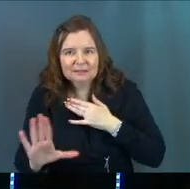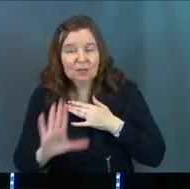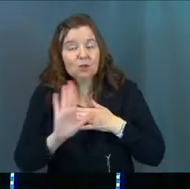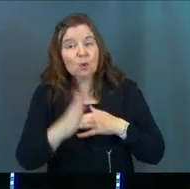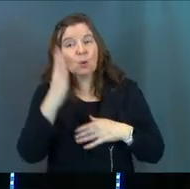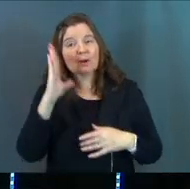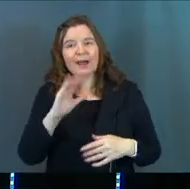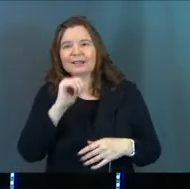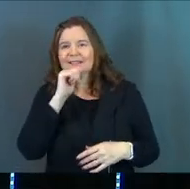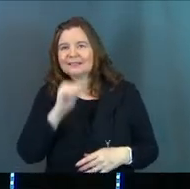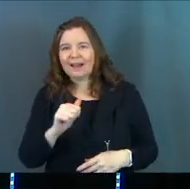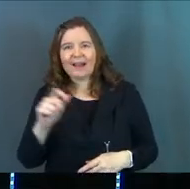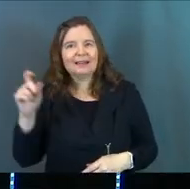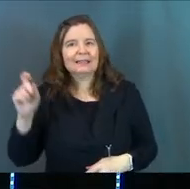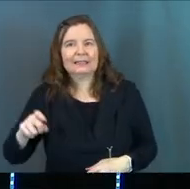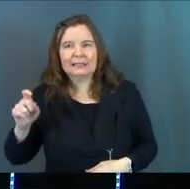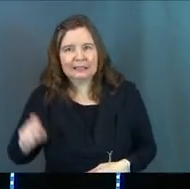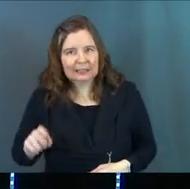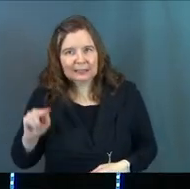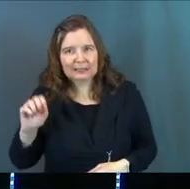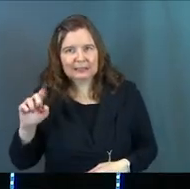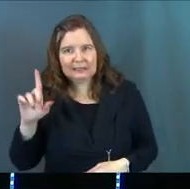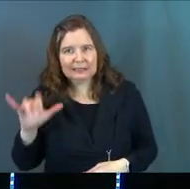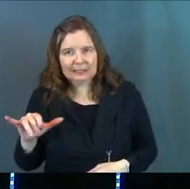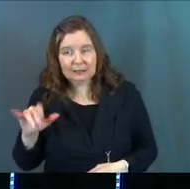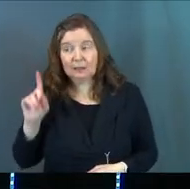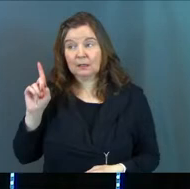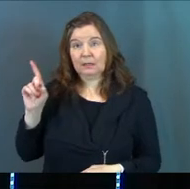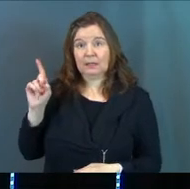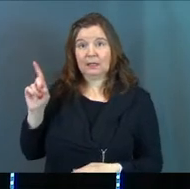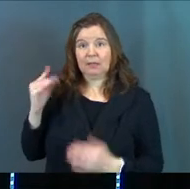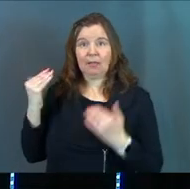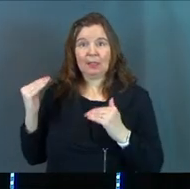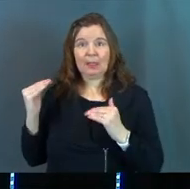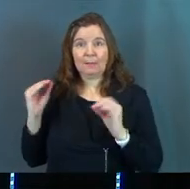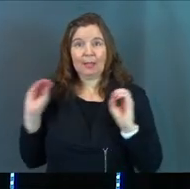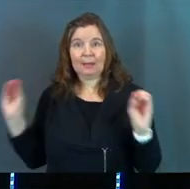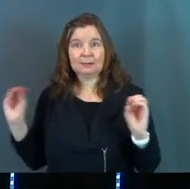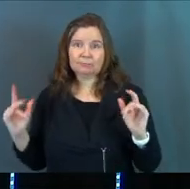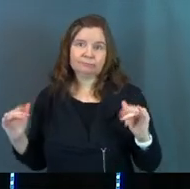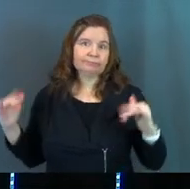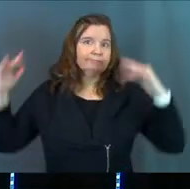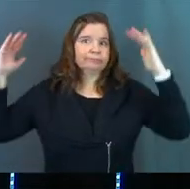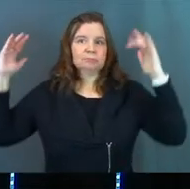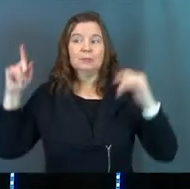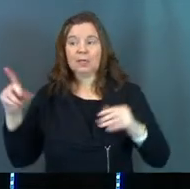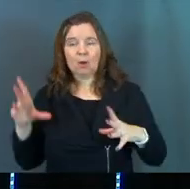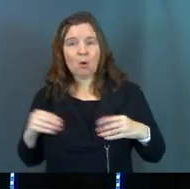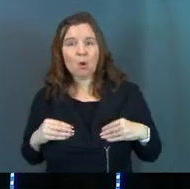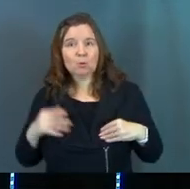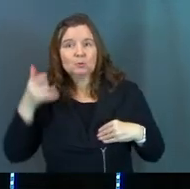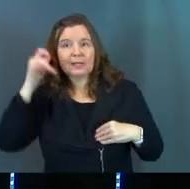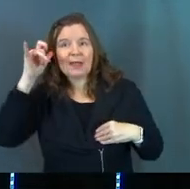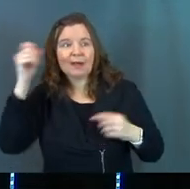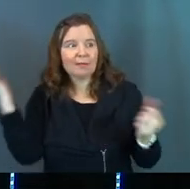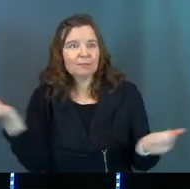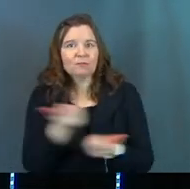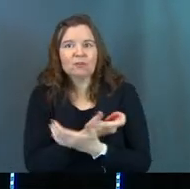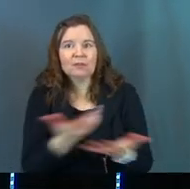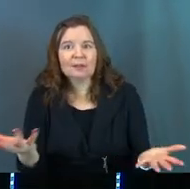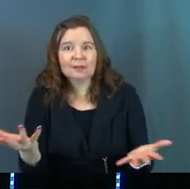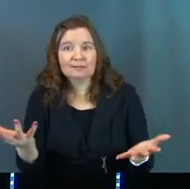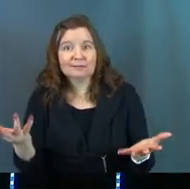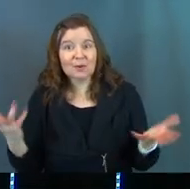Your God is not needy. He is limitless. he owns the cattle on a thousand